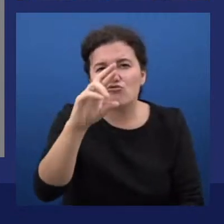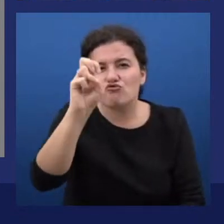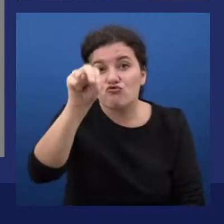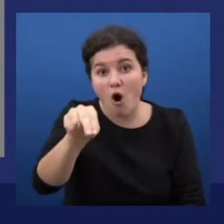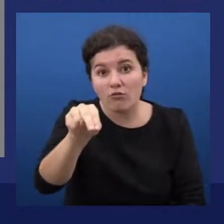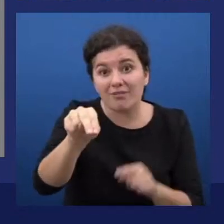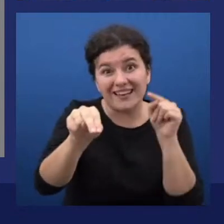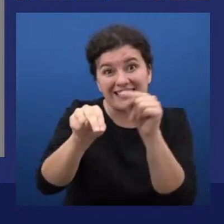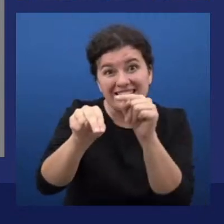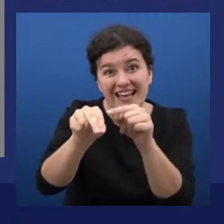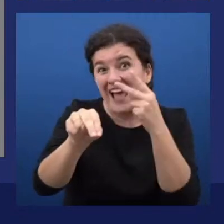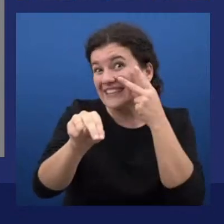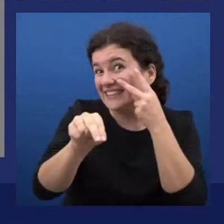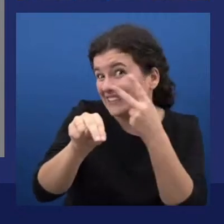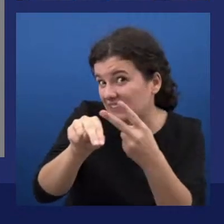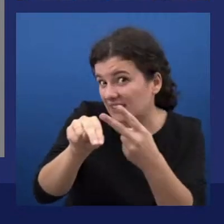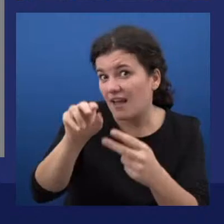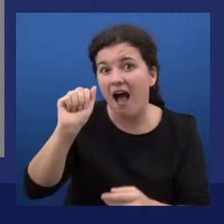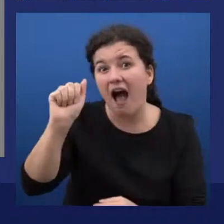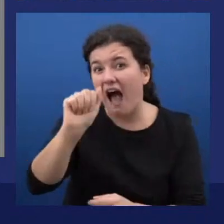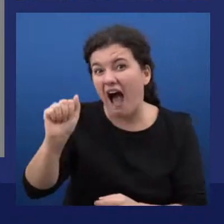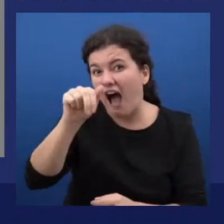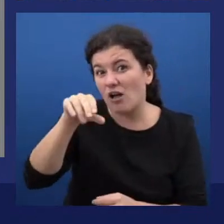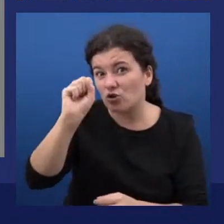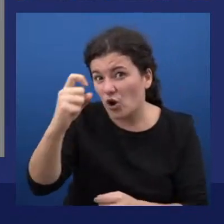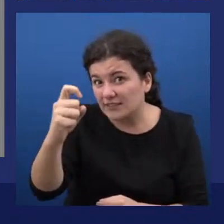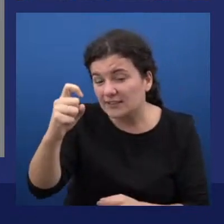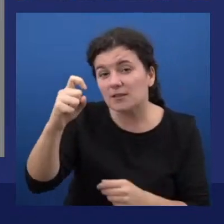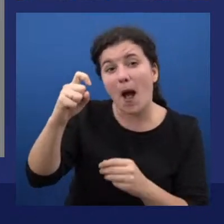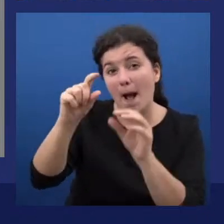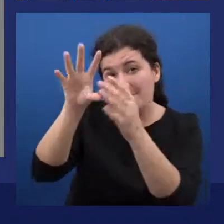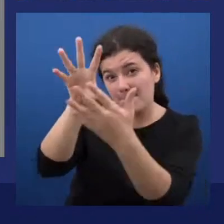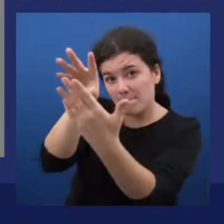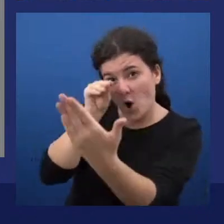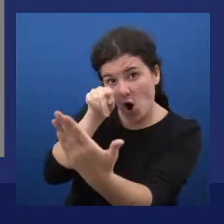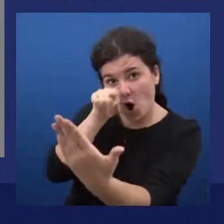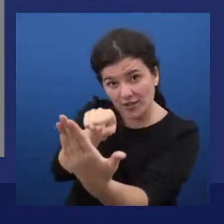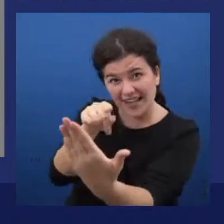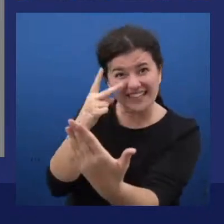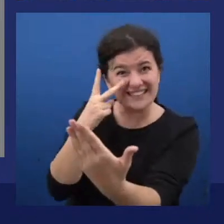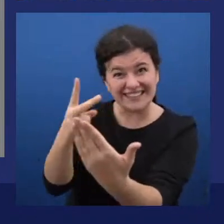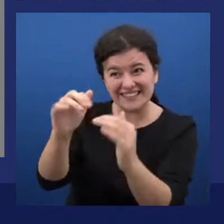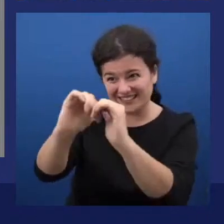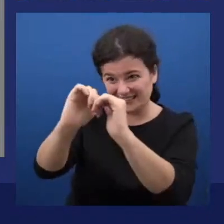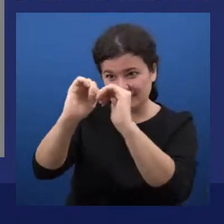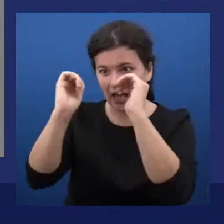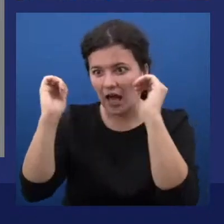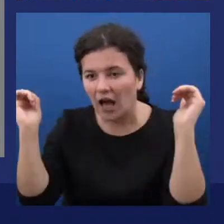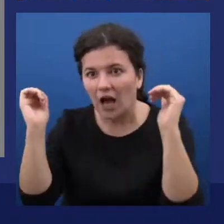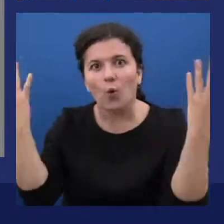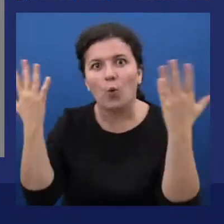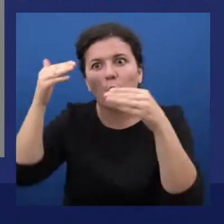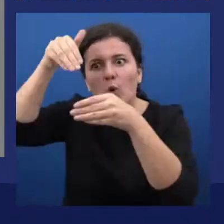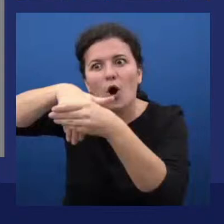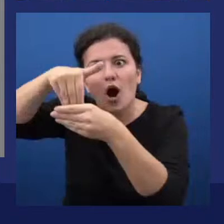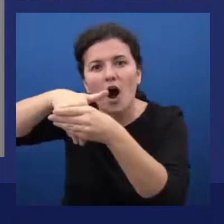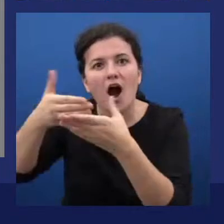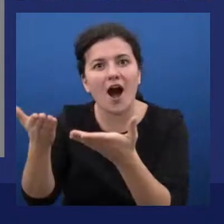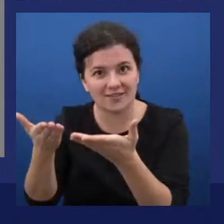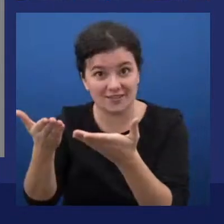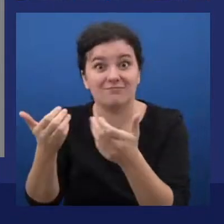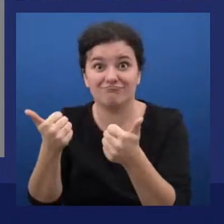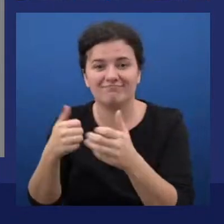download the Onyx model, you can actually see what's inside. So a couple of questions. One,